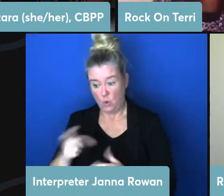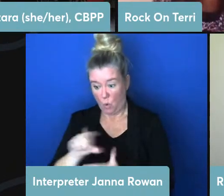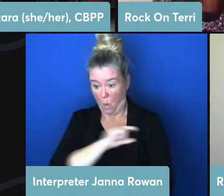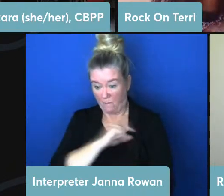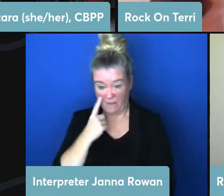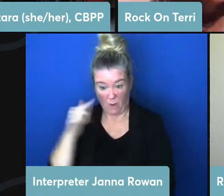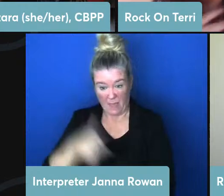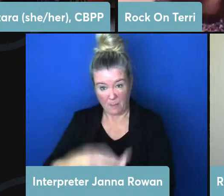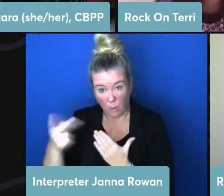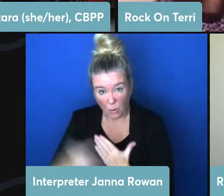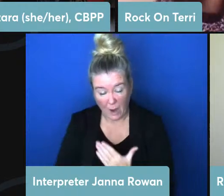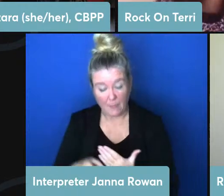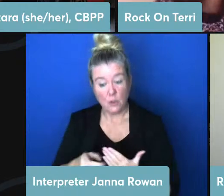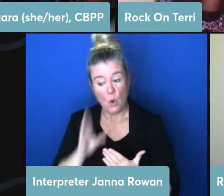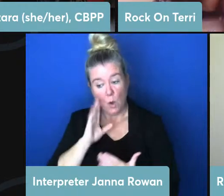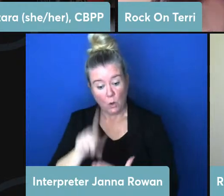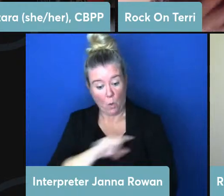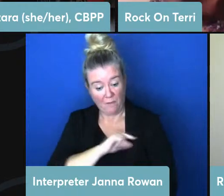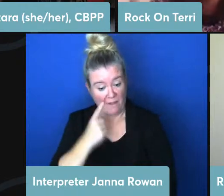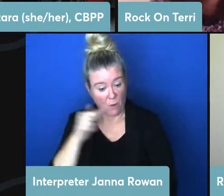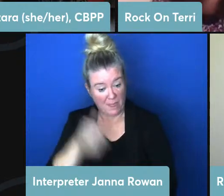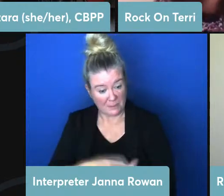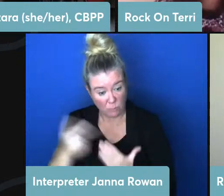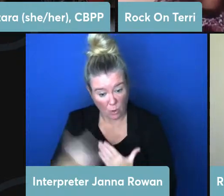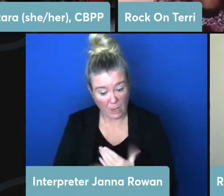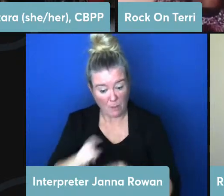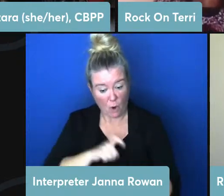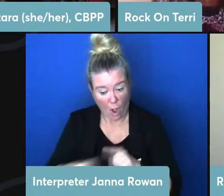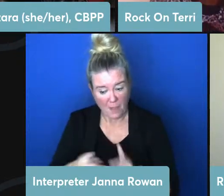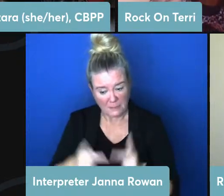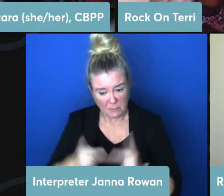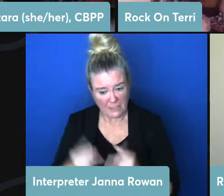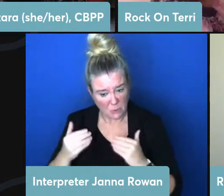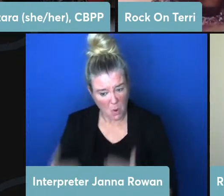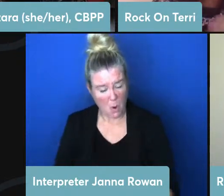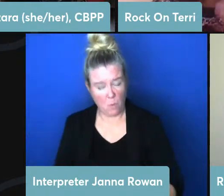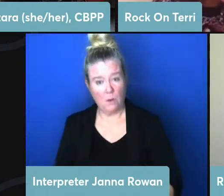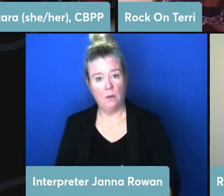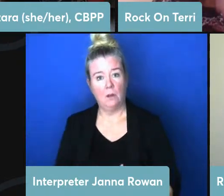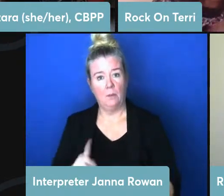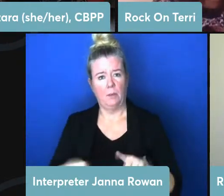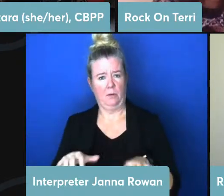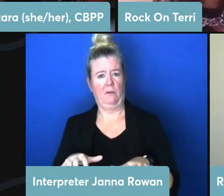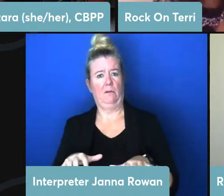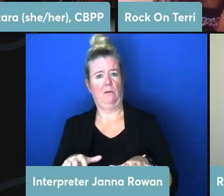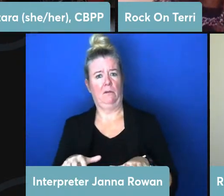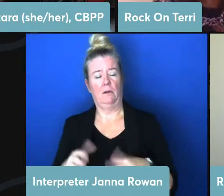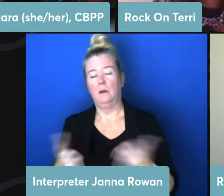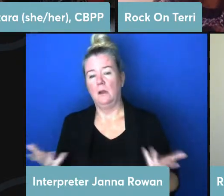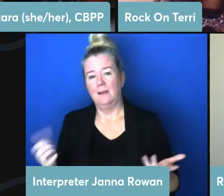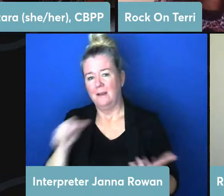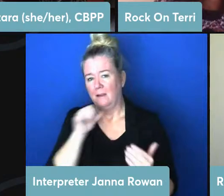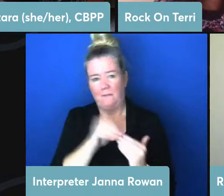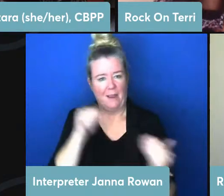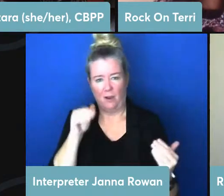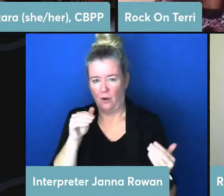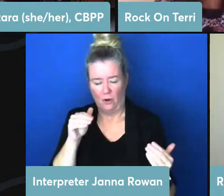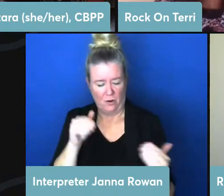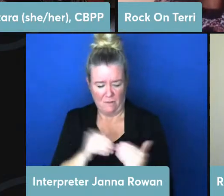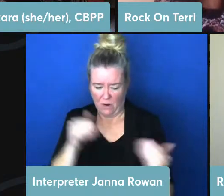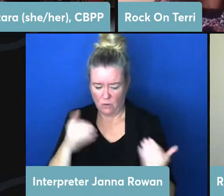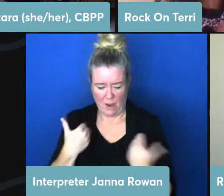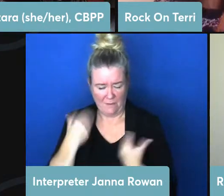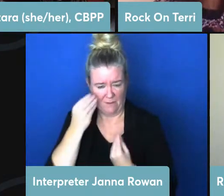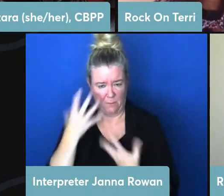program. You would qualify for this program. Call this place. It's not fair to have that